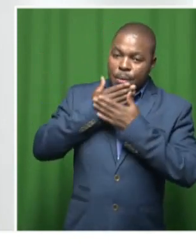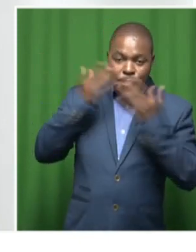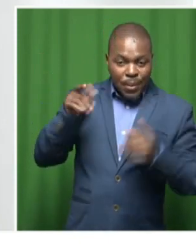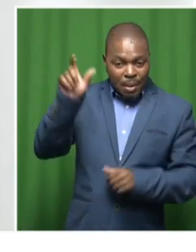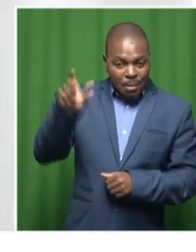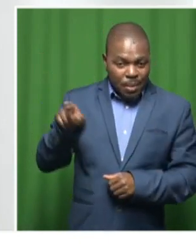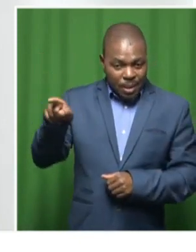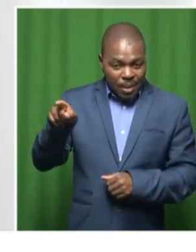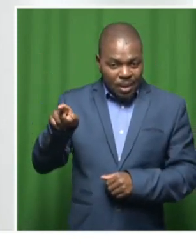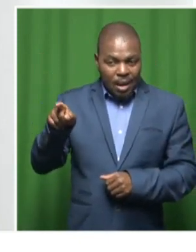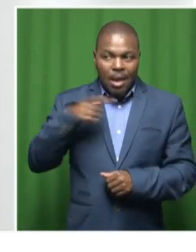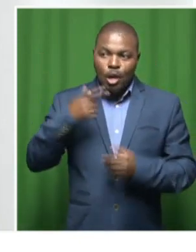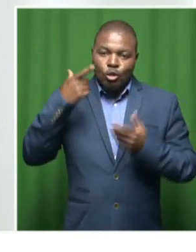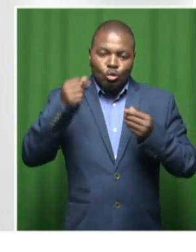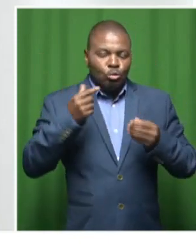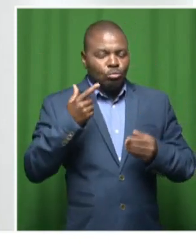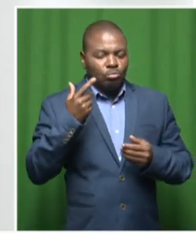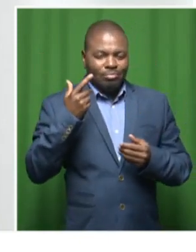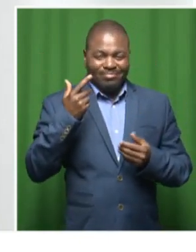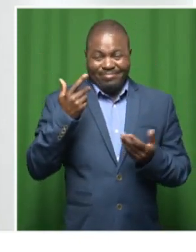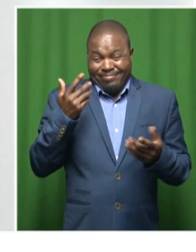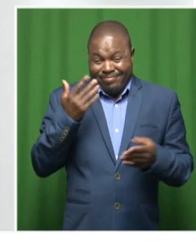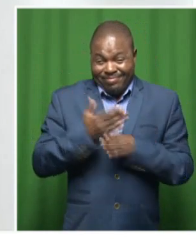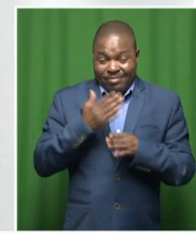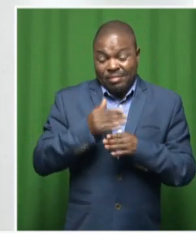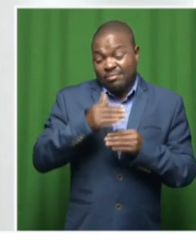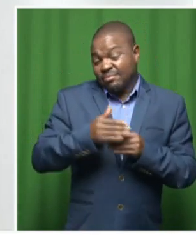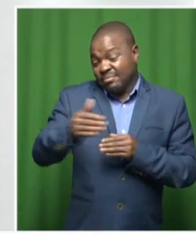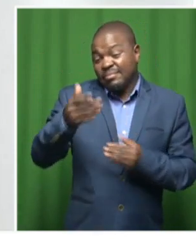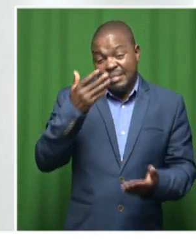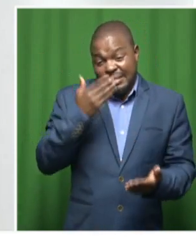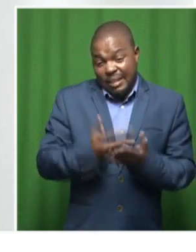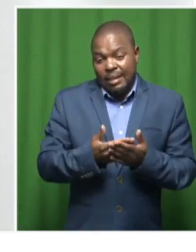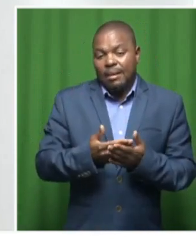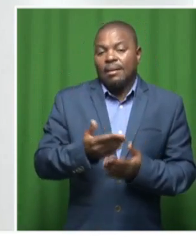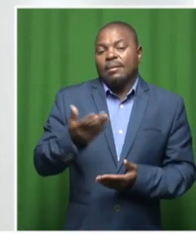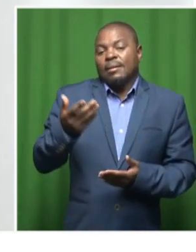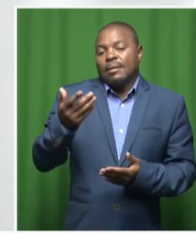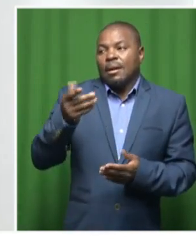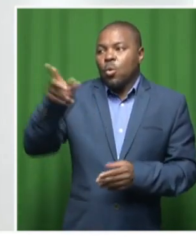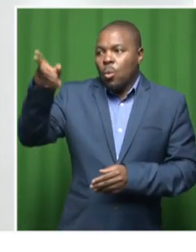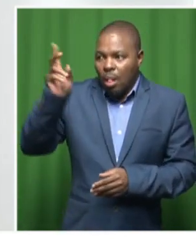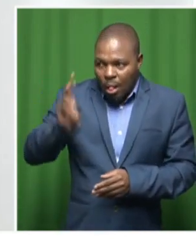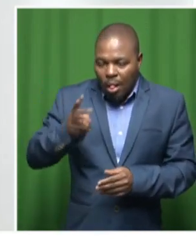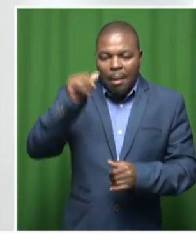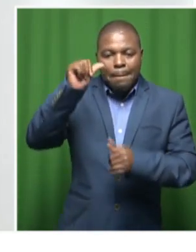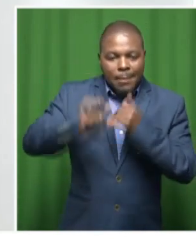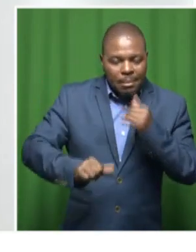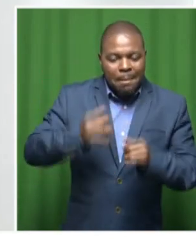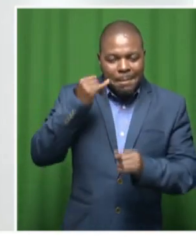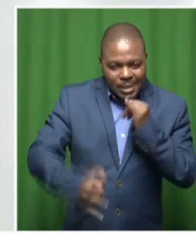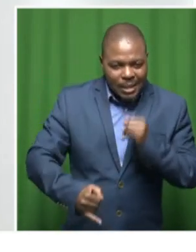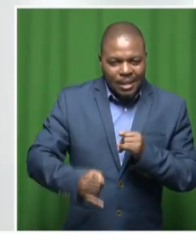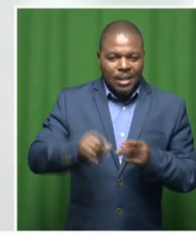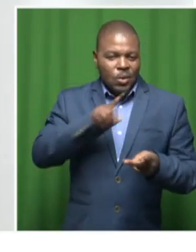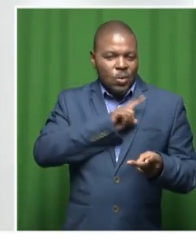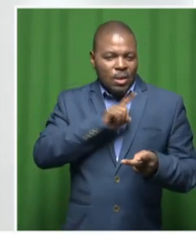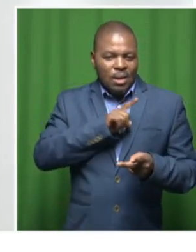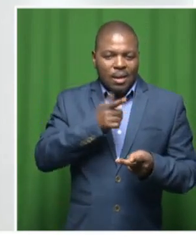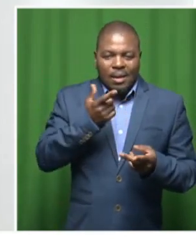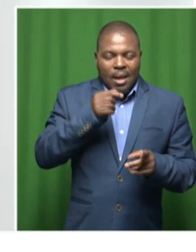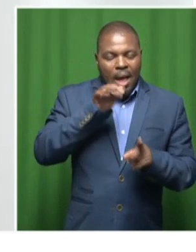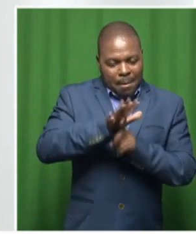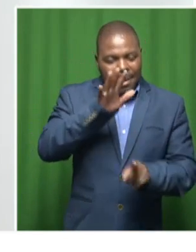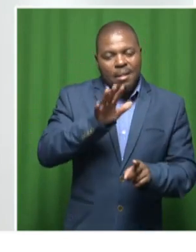surgeon performing plastic surgery, you are most likely going to end up with a recurrence or a repeat procedure because your results may not be desirable and your